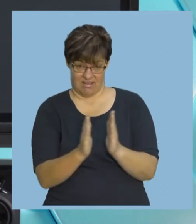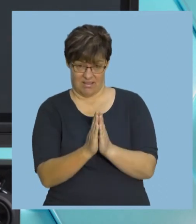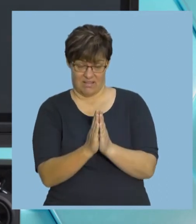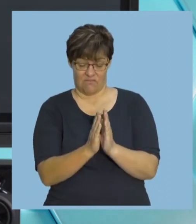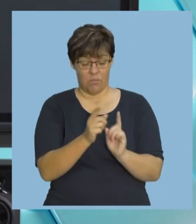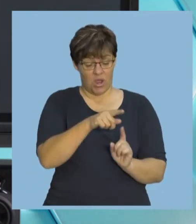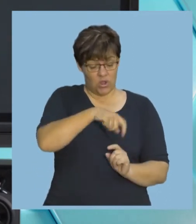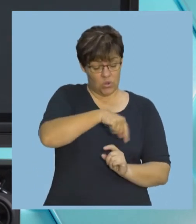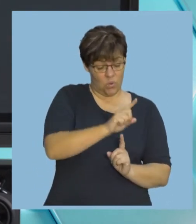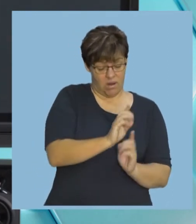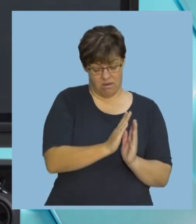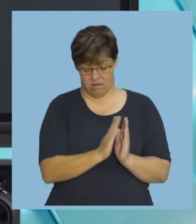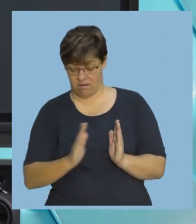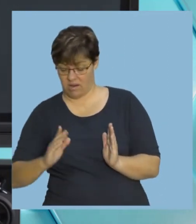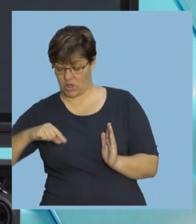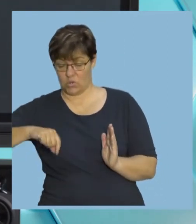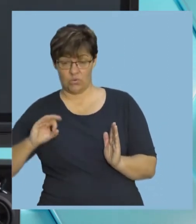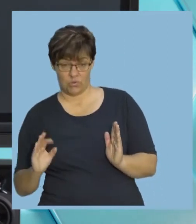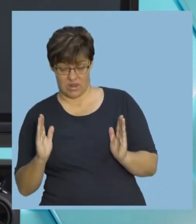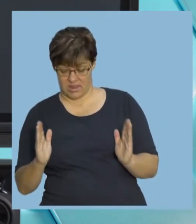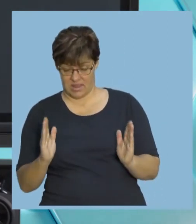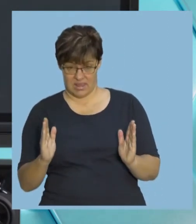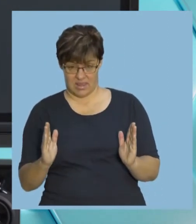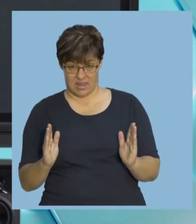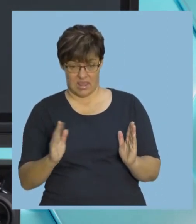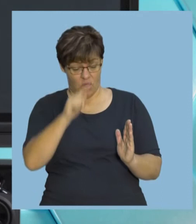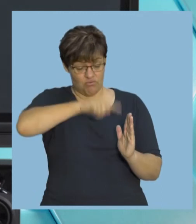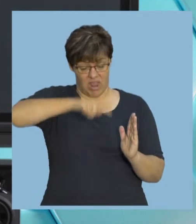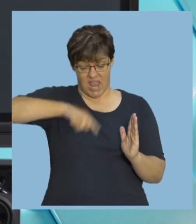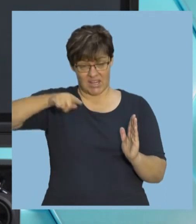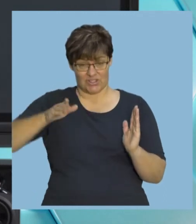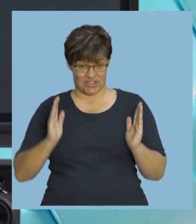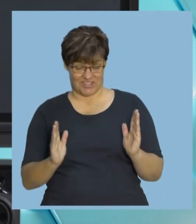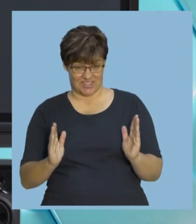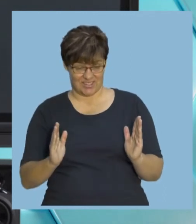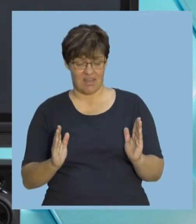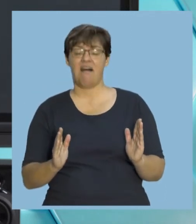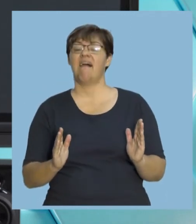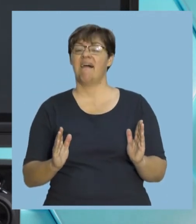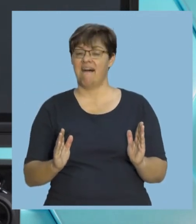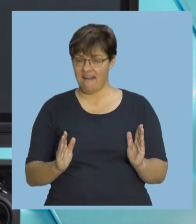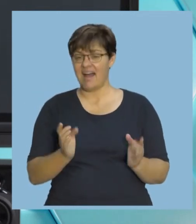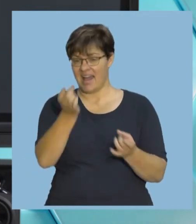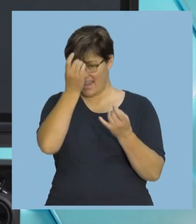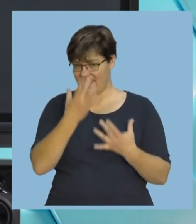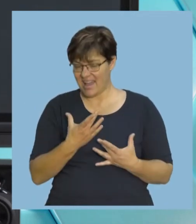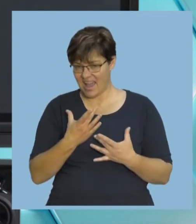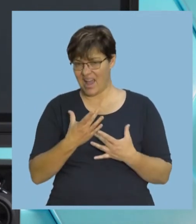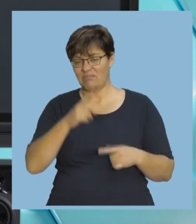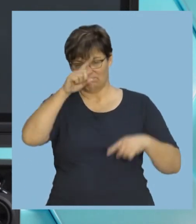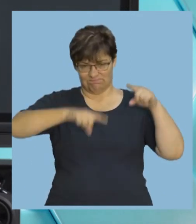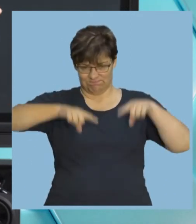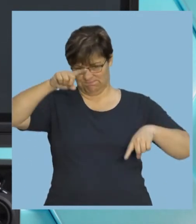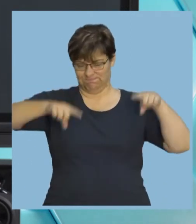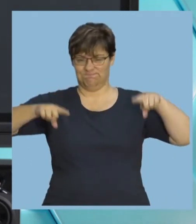middle from Q1 to Q3, I calculate the range. That can really tell us